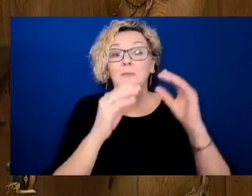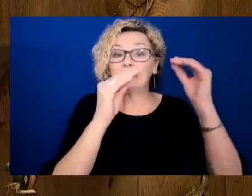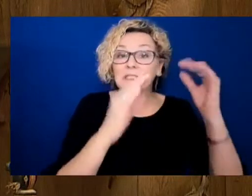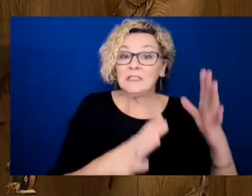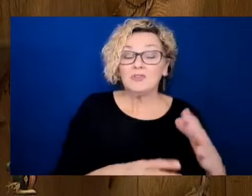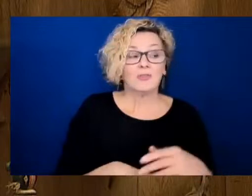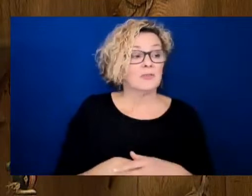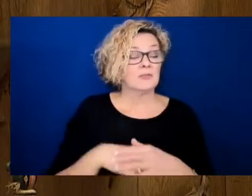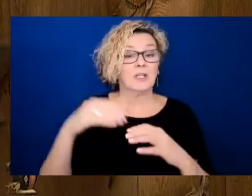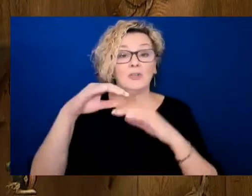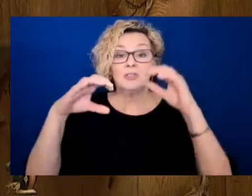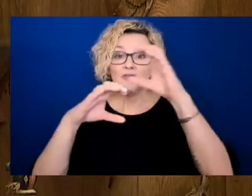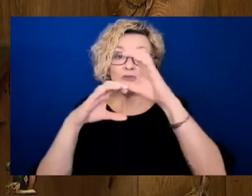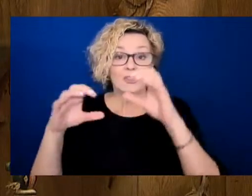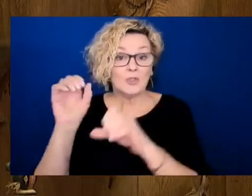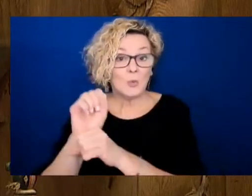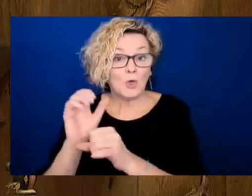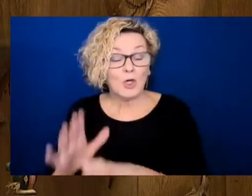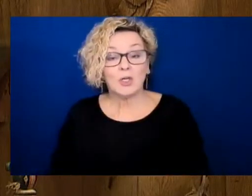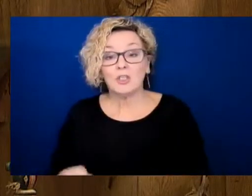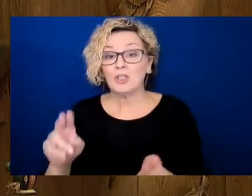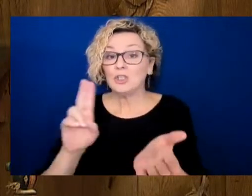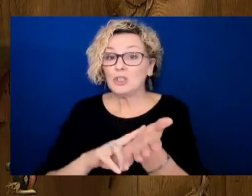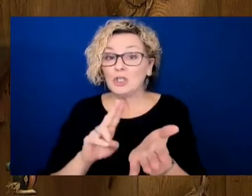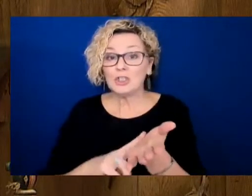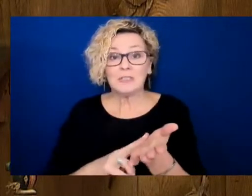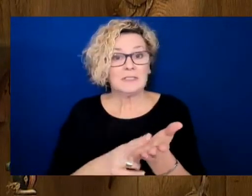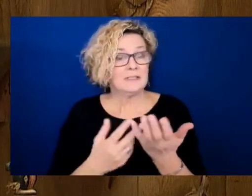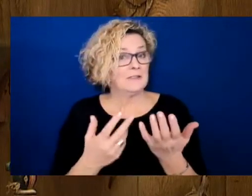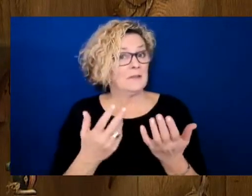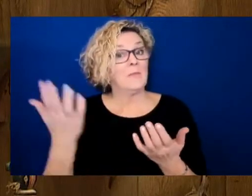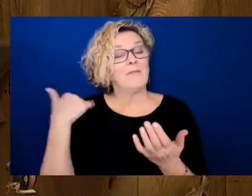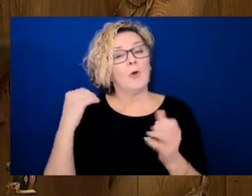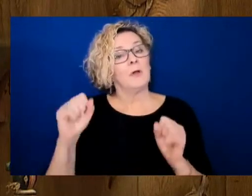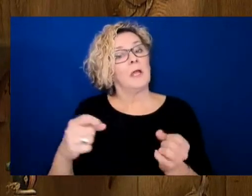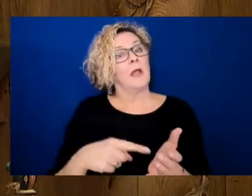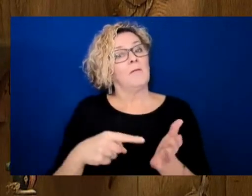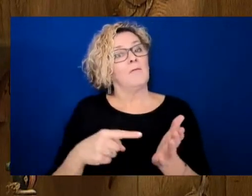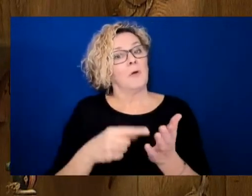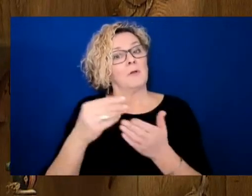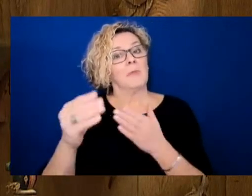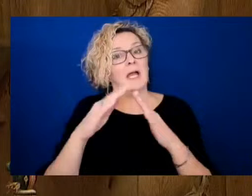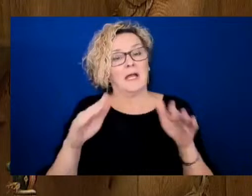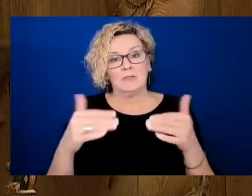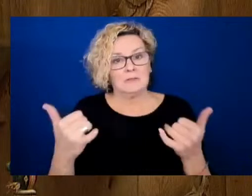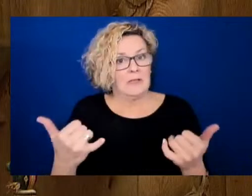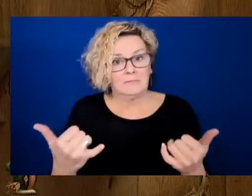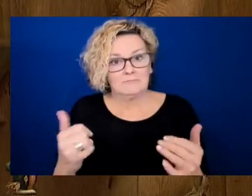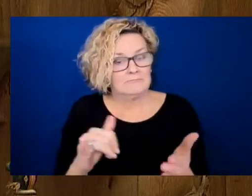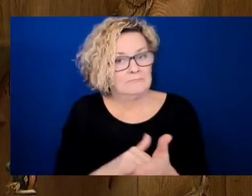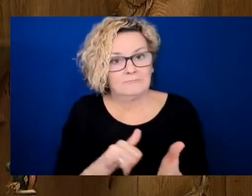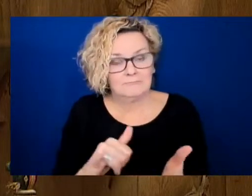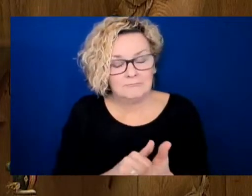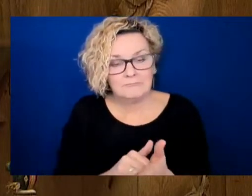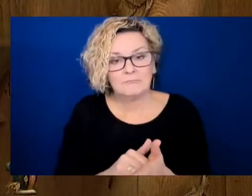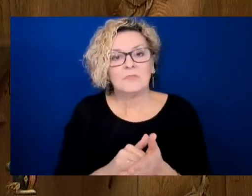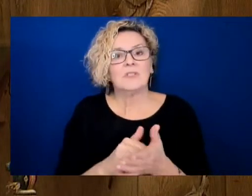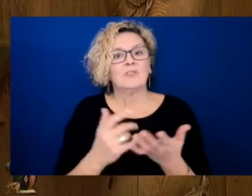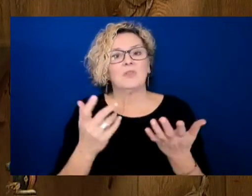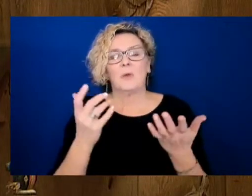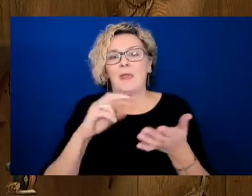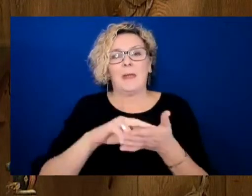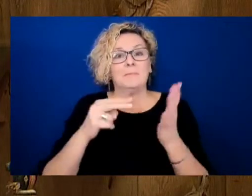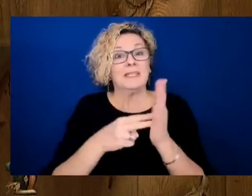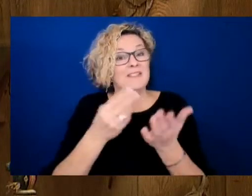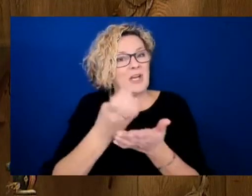and nurses, are being priced out of communities. This is holding back our economy, weakening public services,